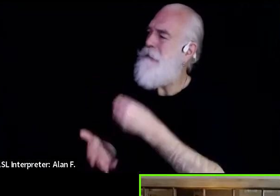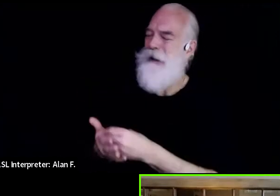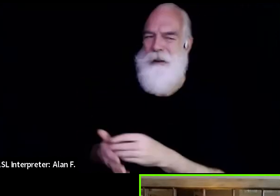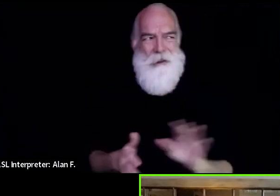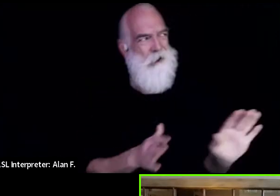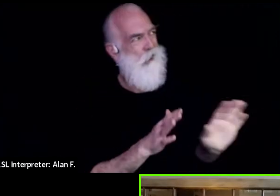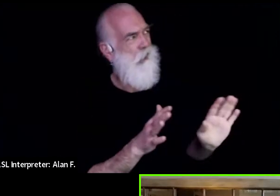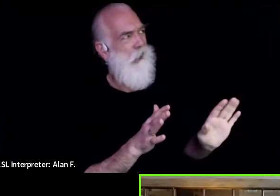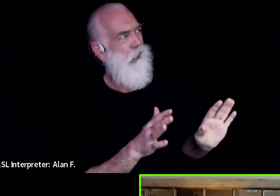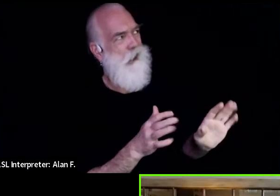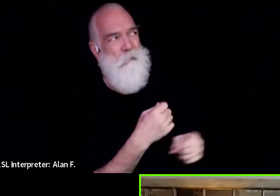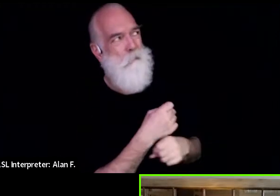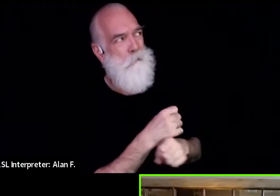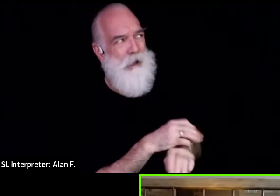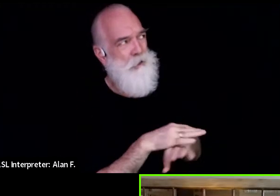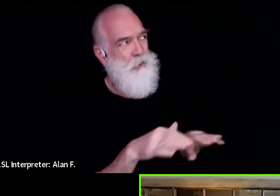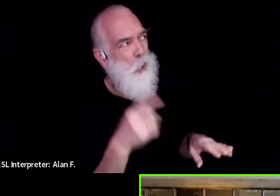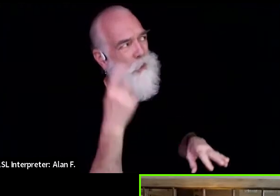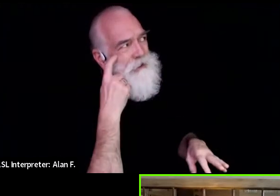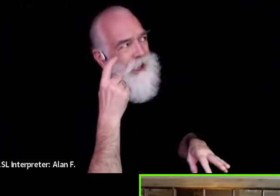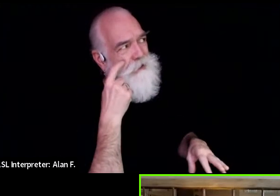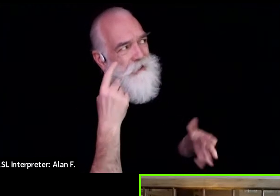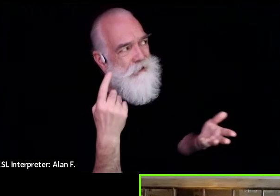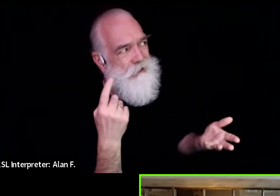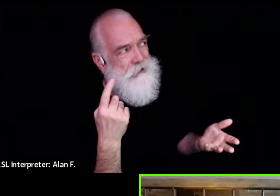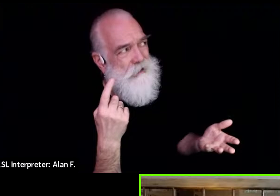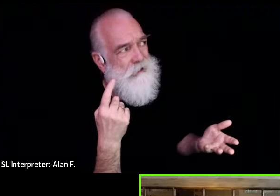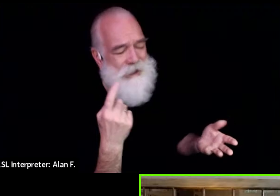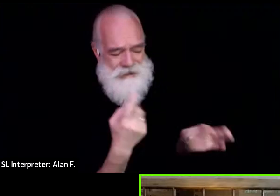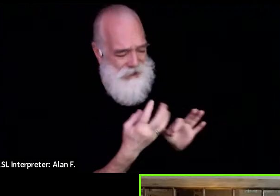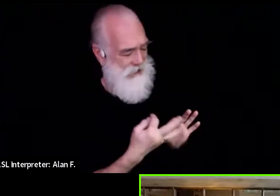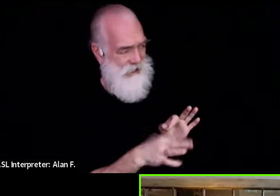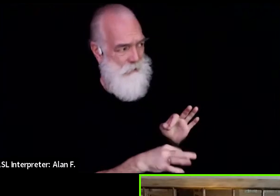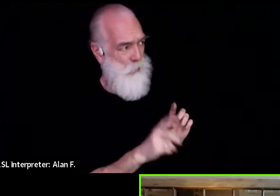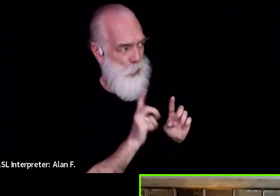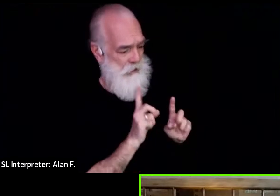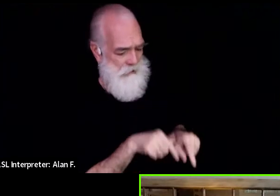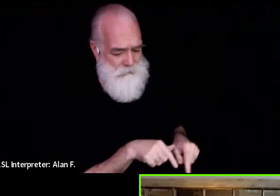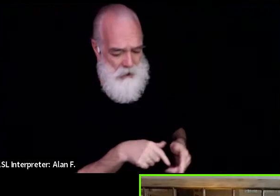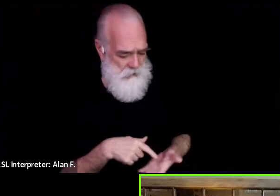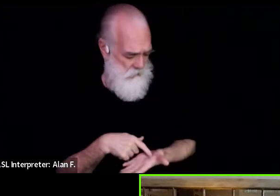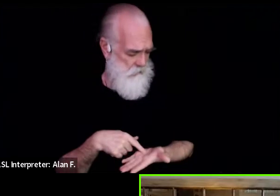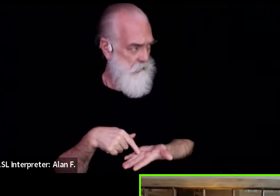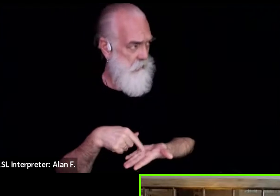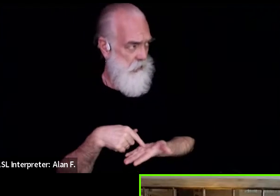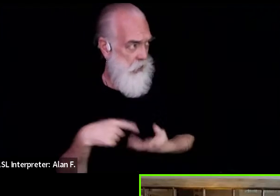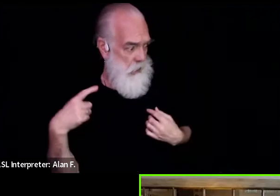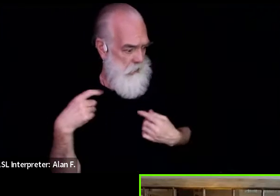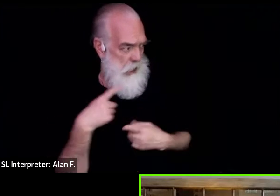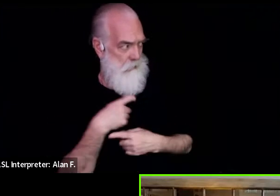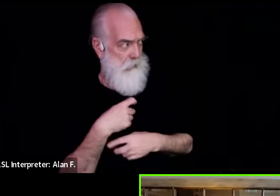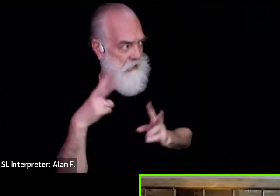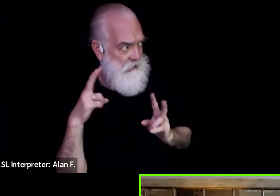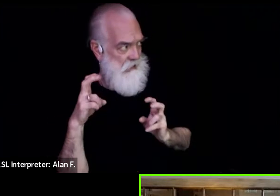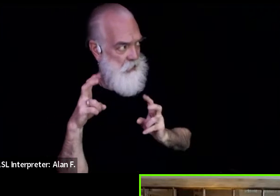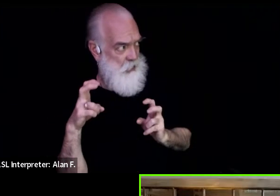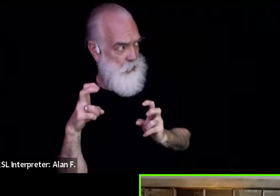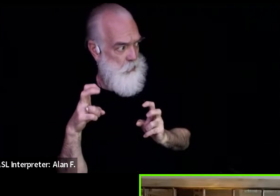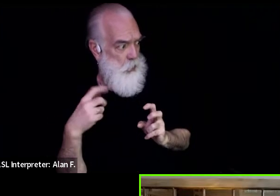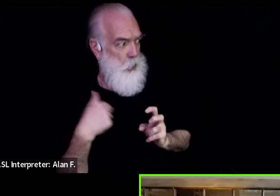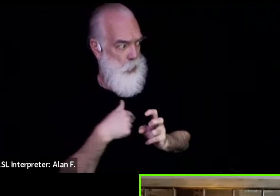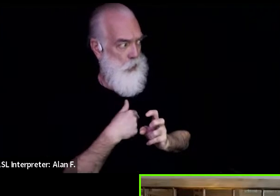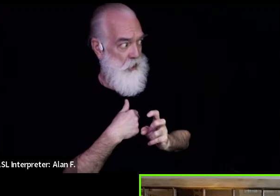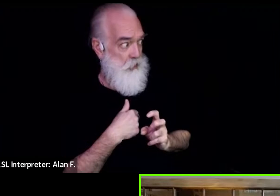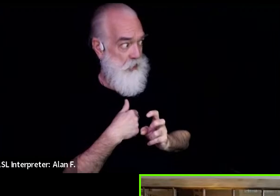a very simple response to a very complex issue.